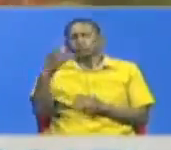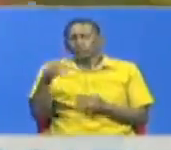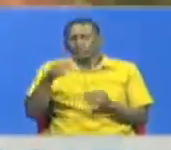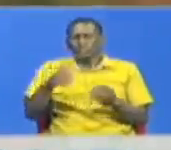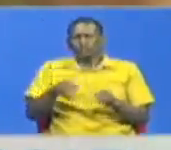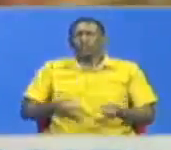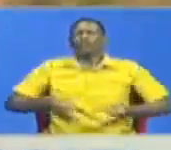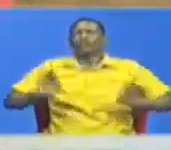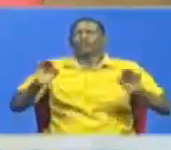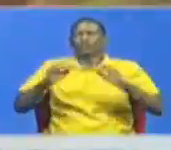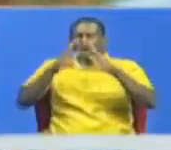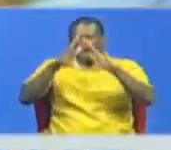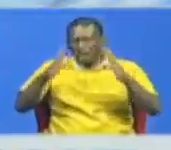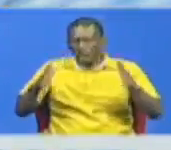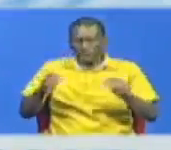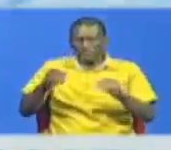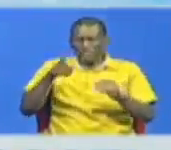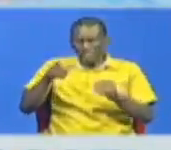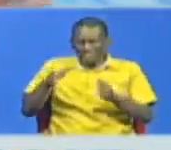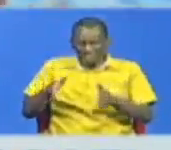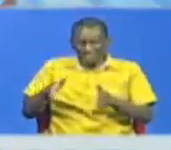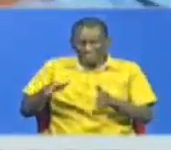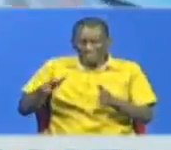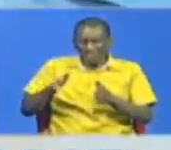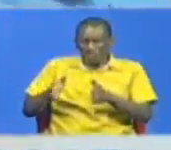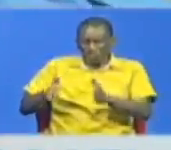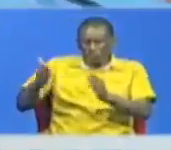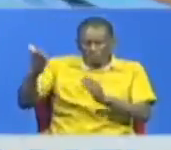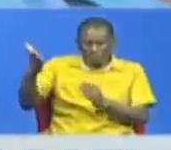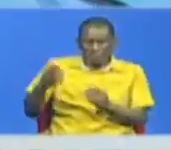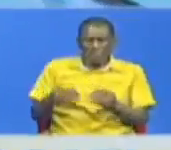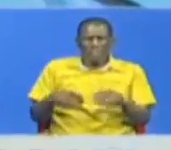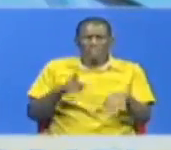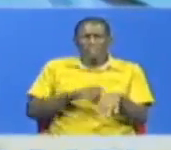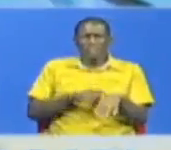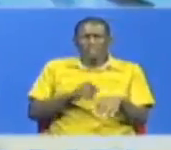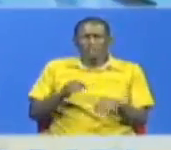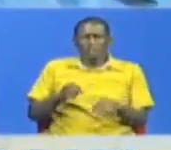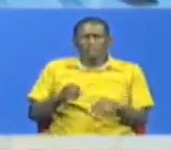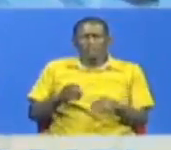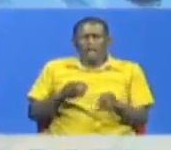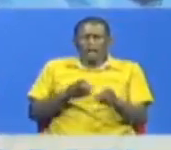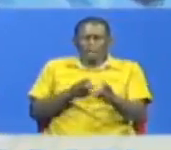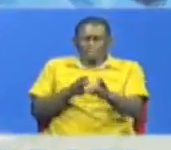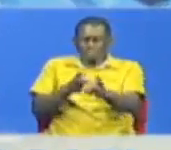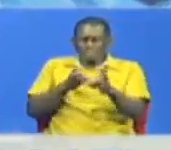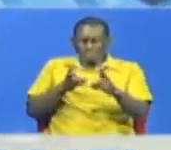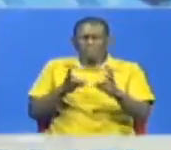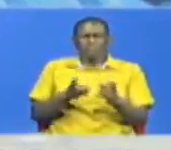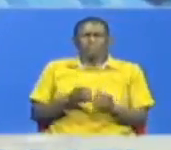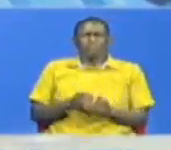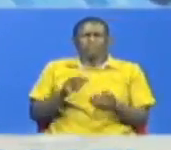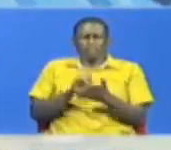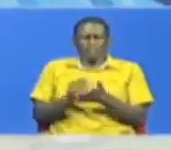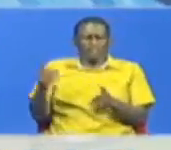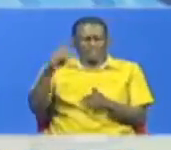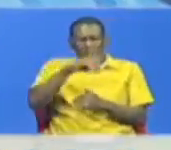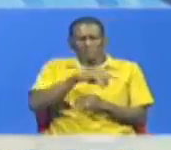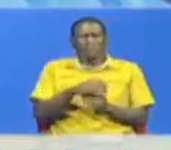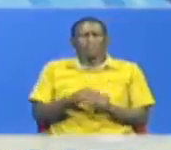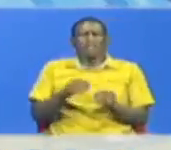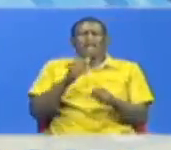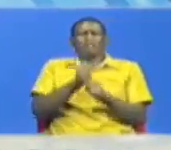official residence on this particular direction when an assassin's bullet on the fateful day fell him